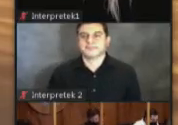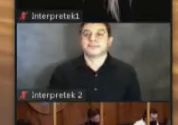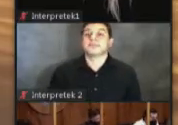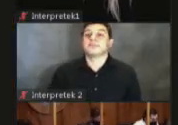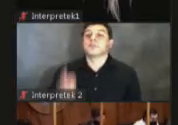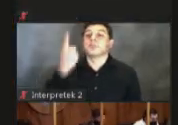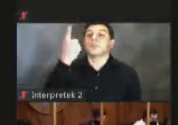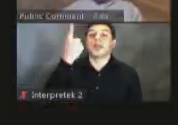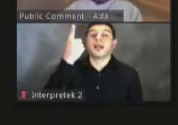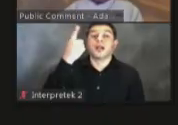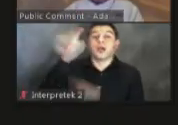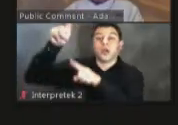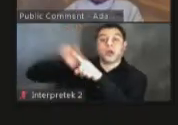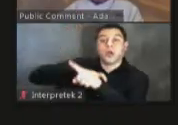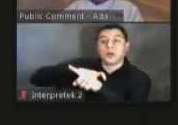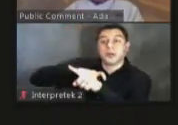minutes.